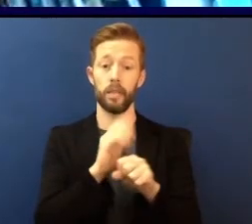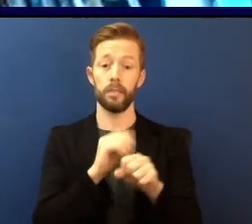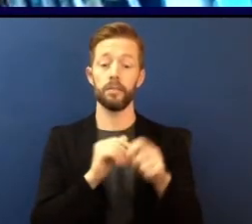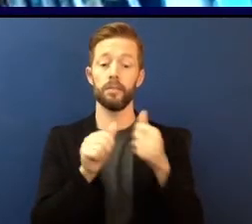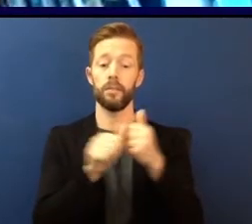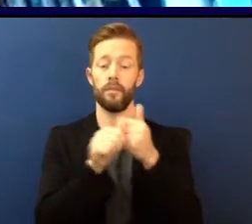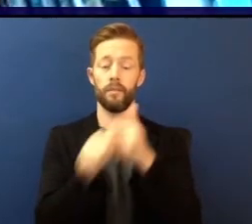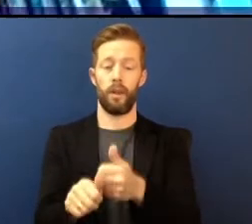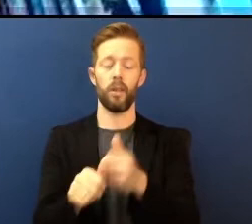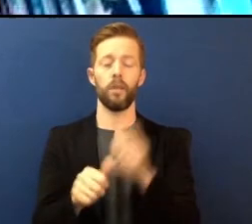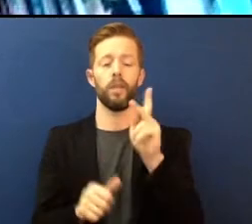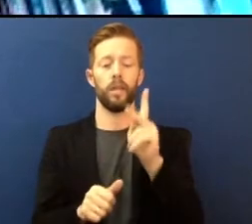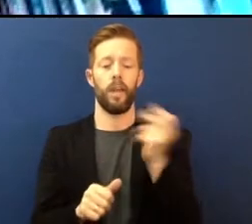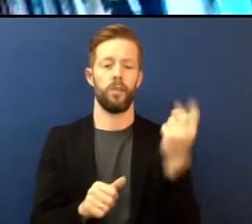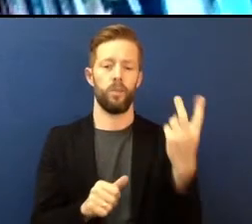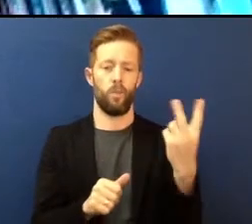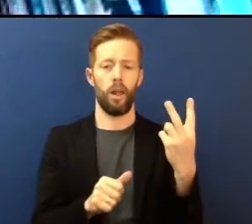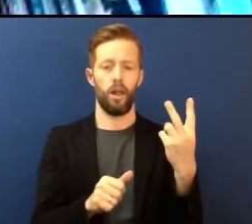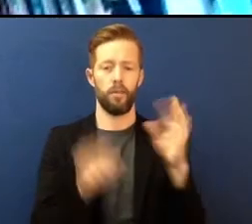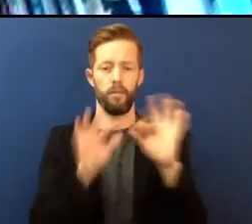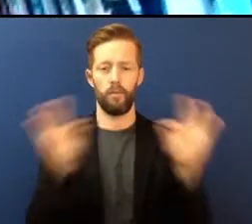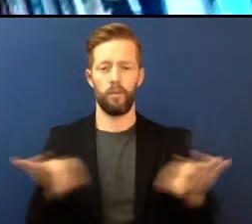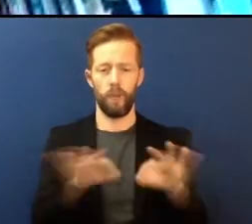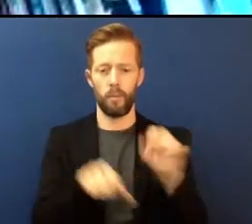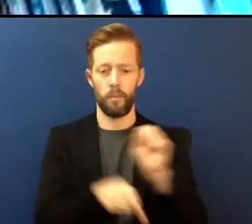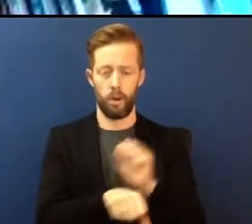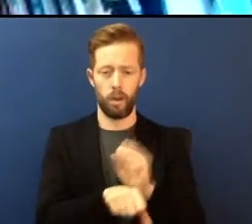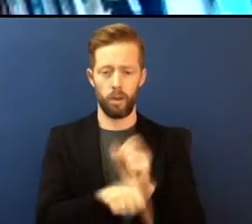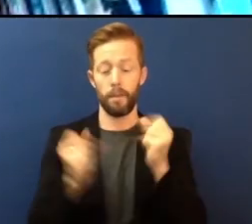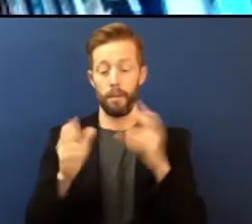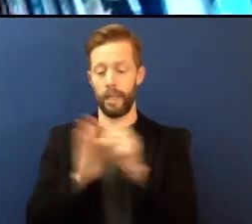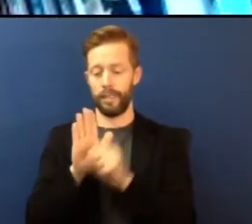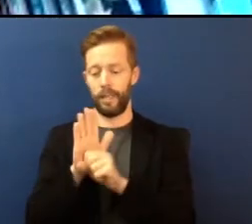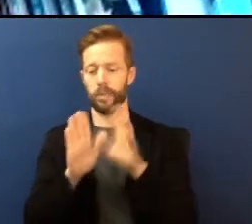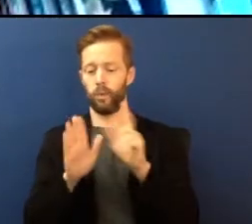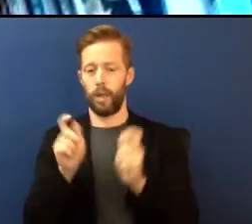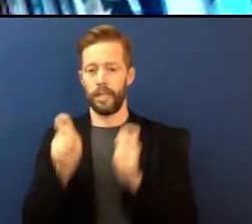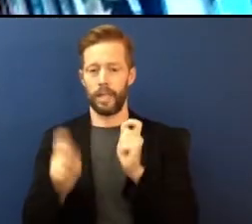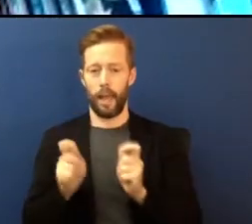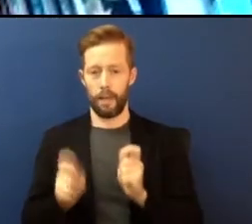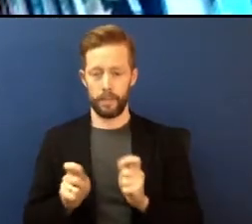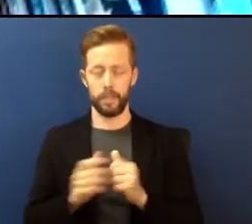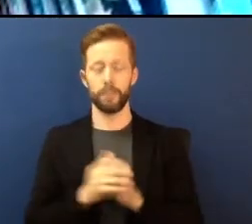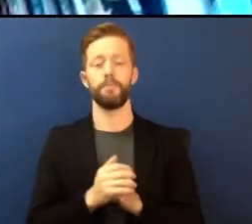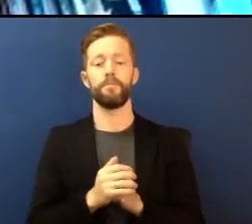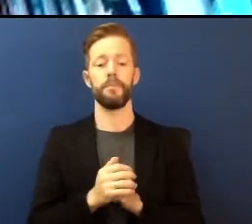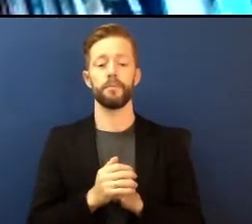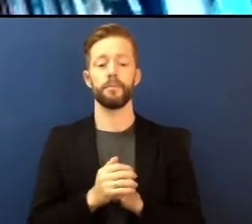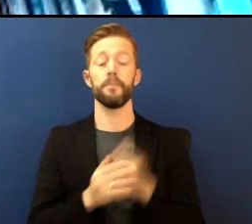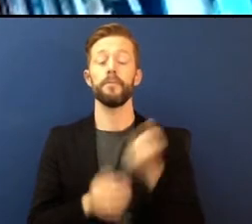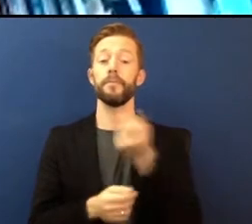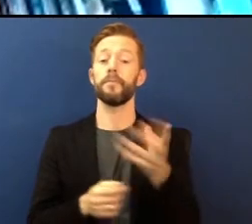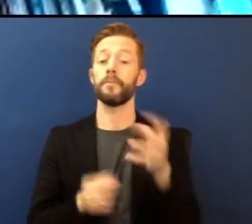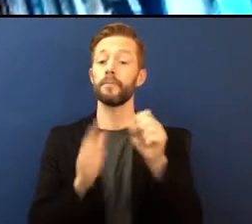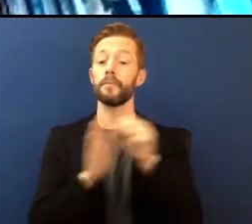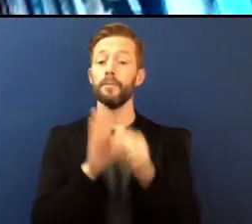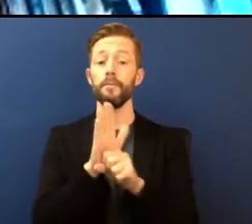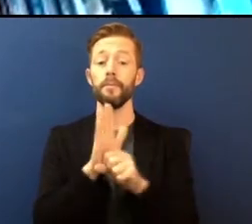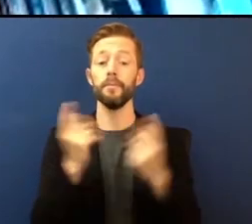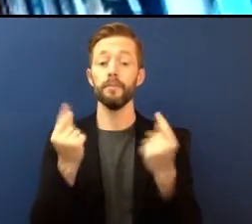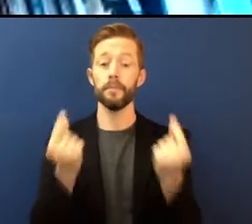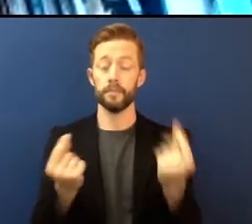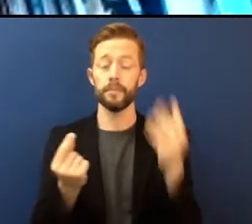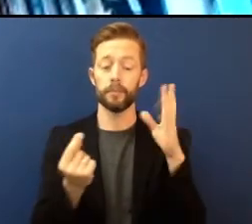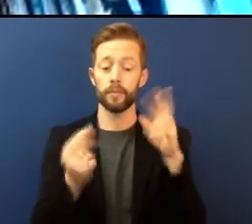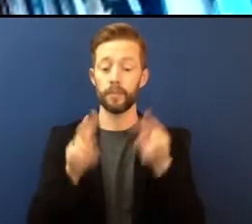can typically follow the K-12 framework. A lot of states are adopting the K-12 framework. And what a number of states